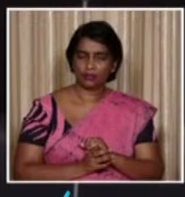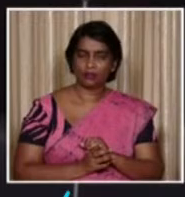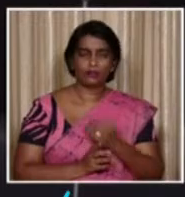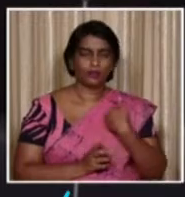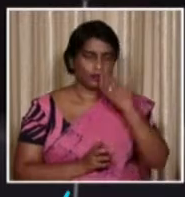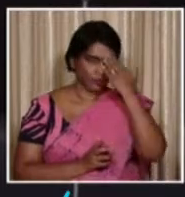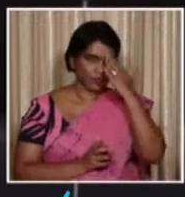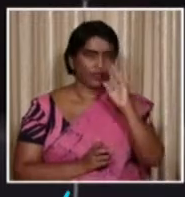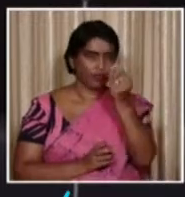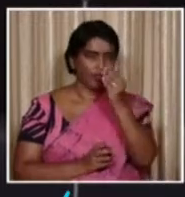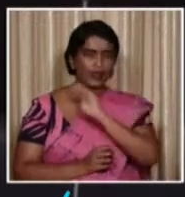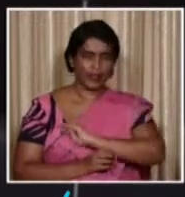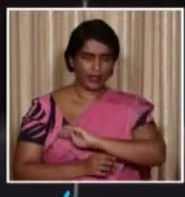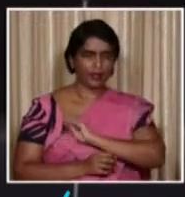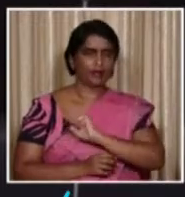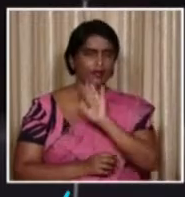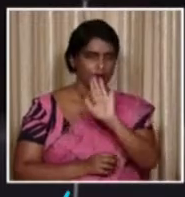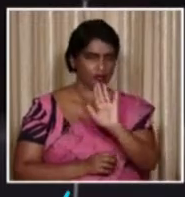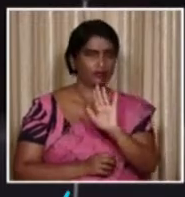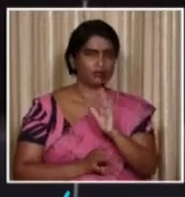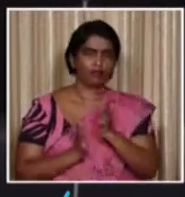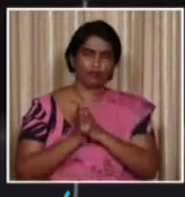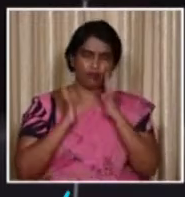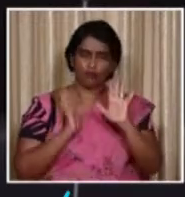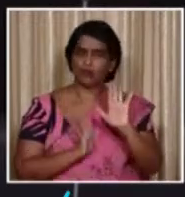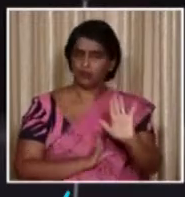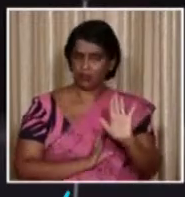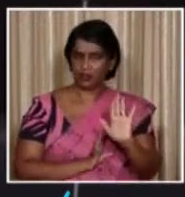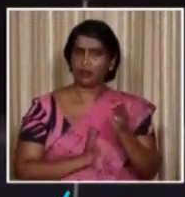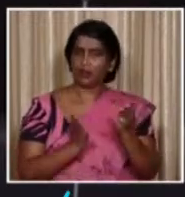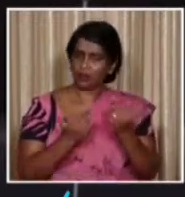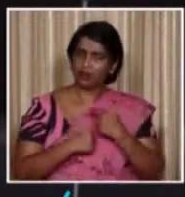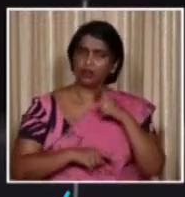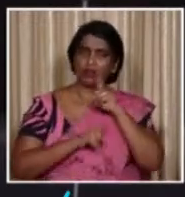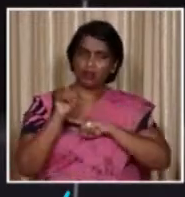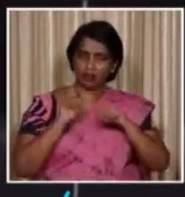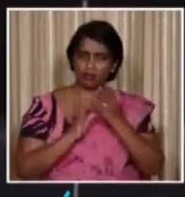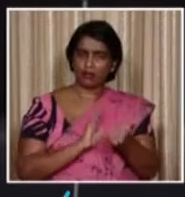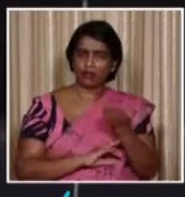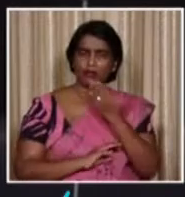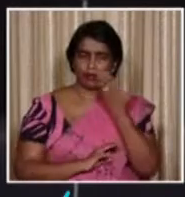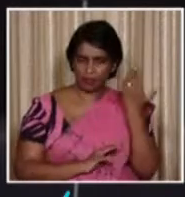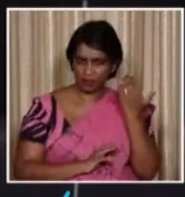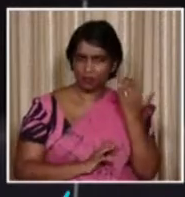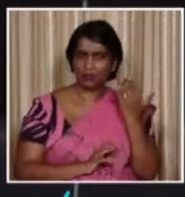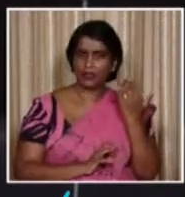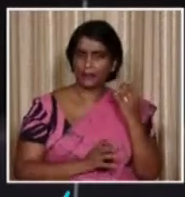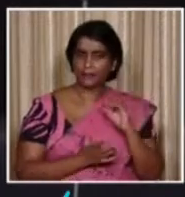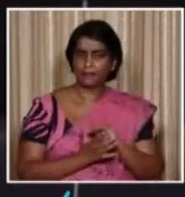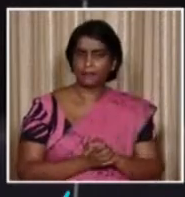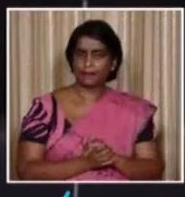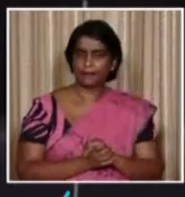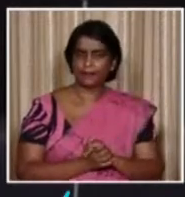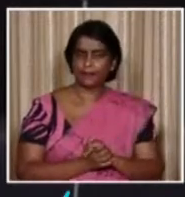hours. Please, if you ask the question, please have patience. Please have patience and